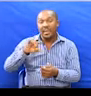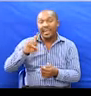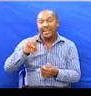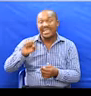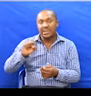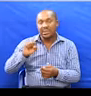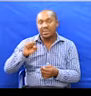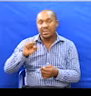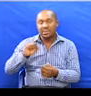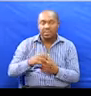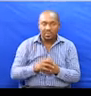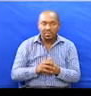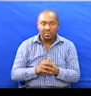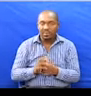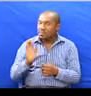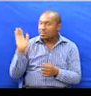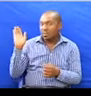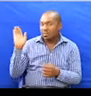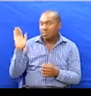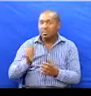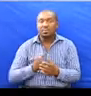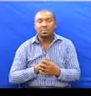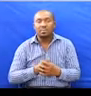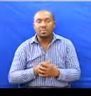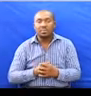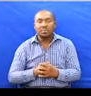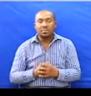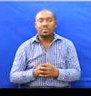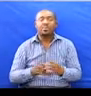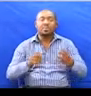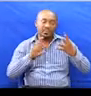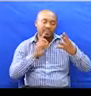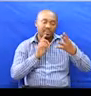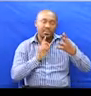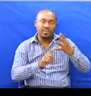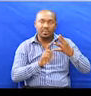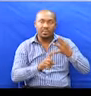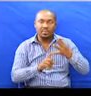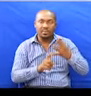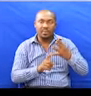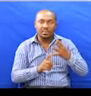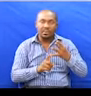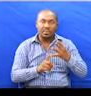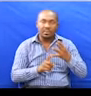making what is so-called cell membrane. The third